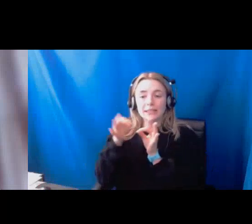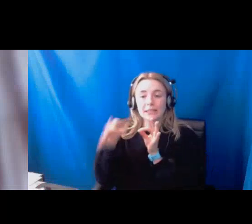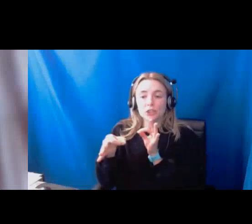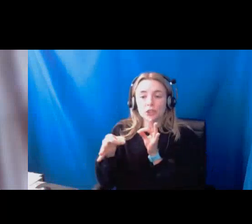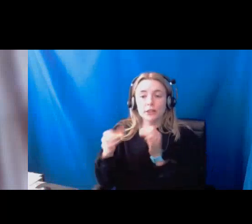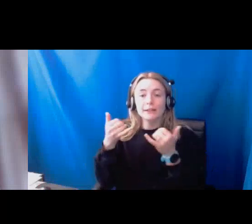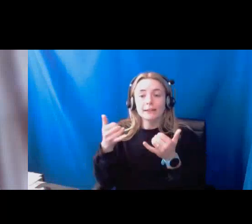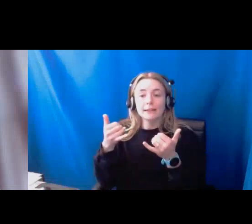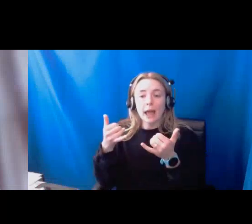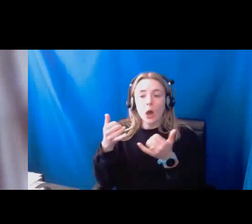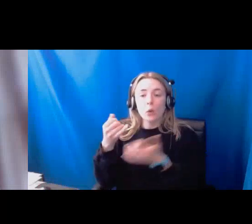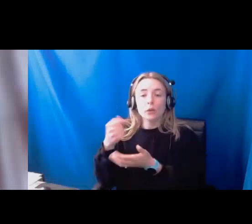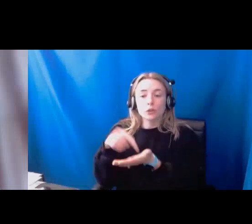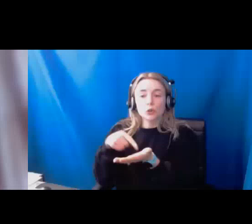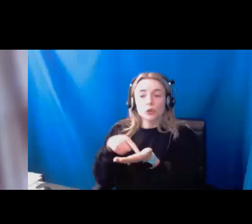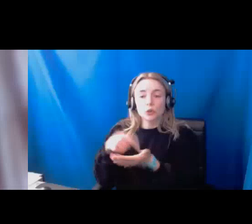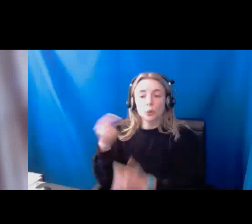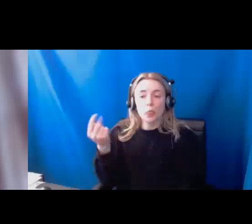on Thursday.